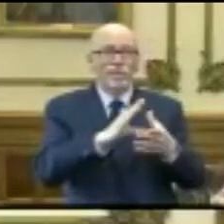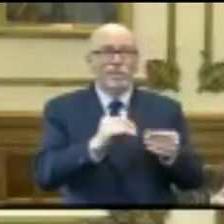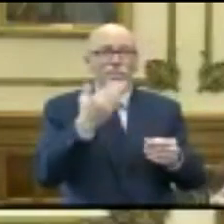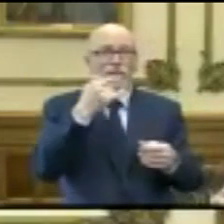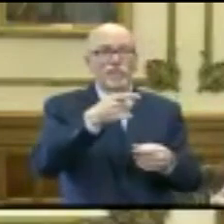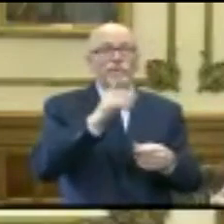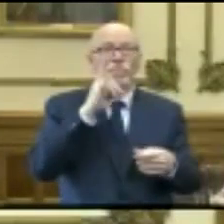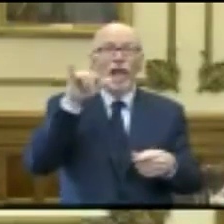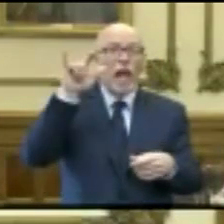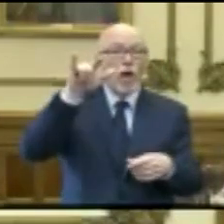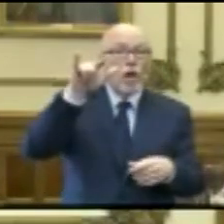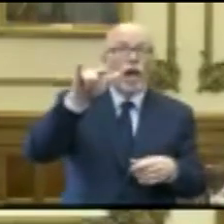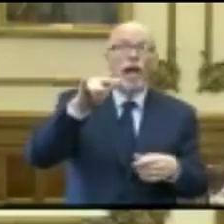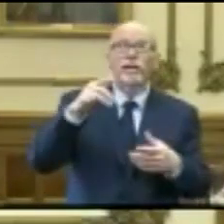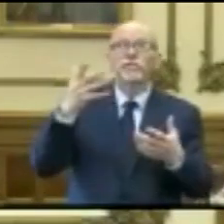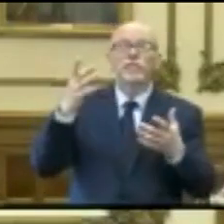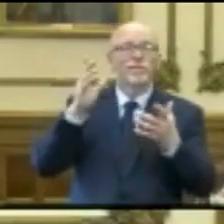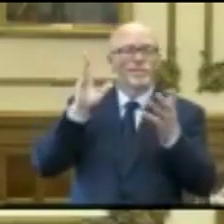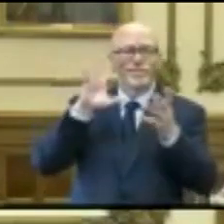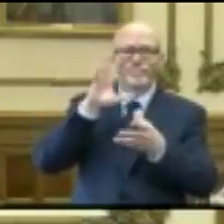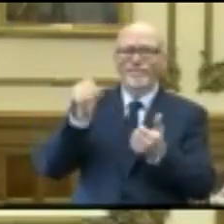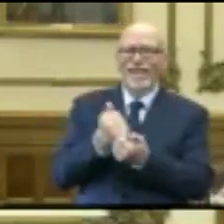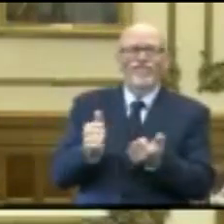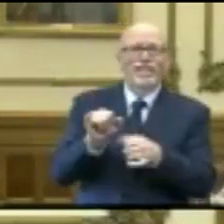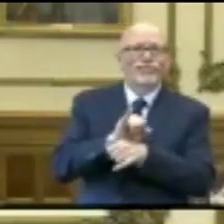you know, you talk about the airlines. Folks are going to be – yes.